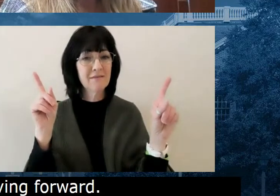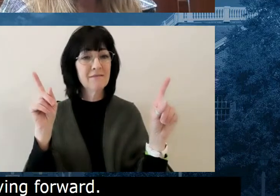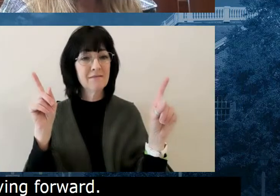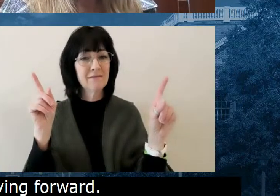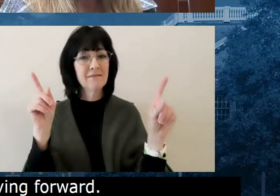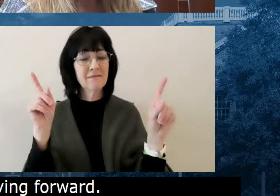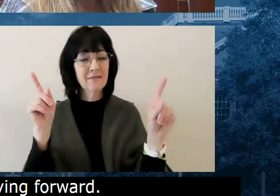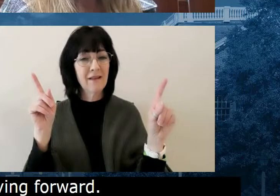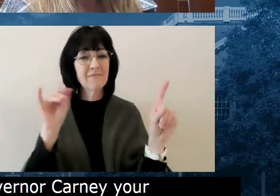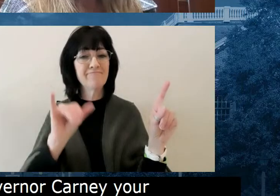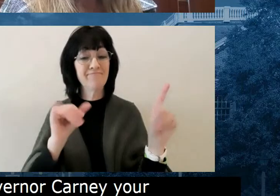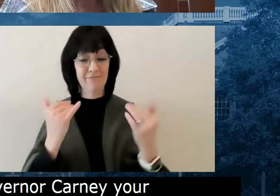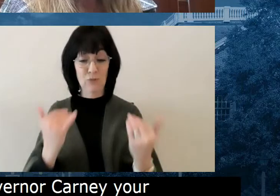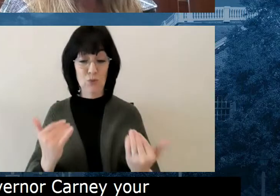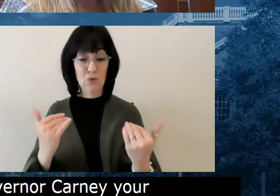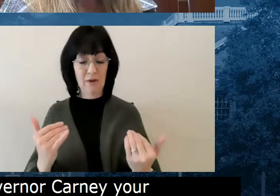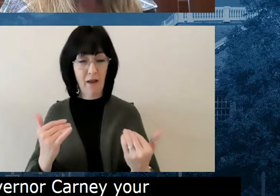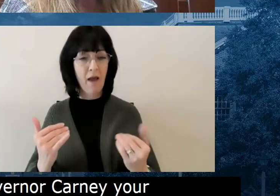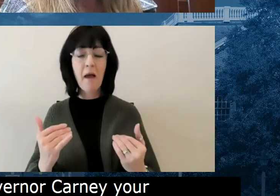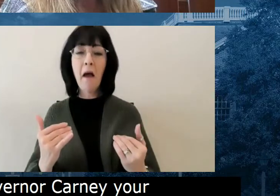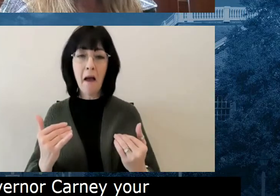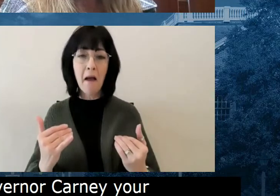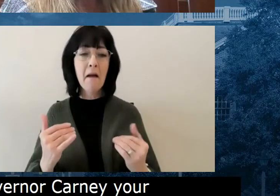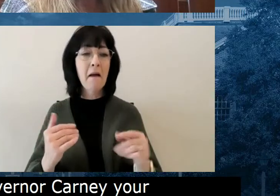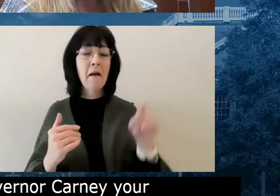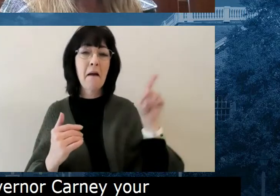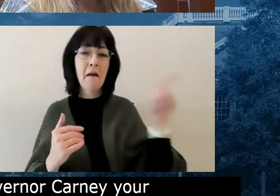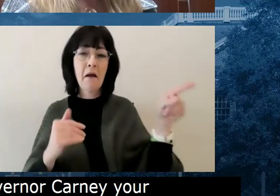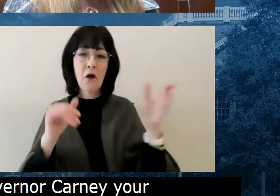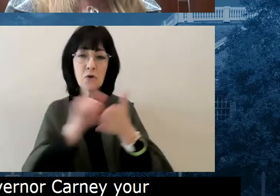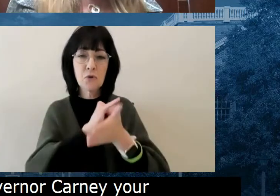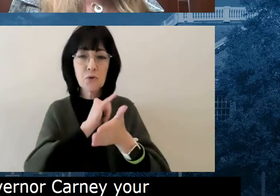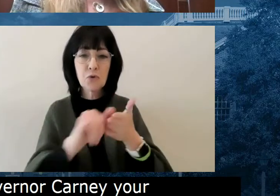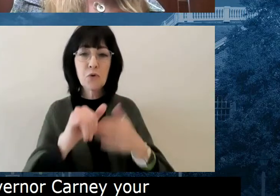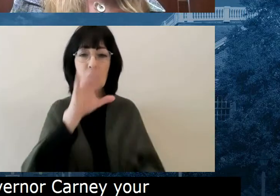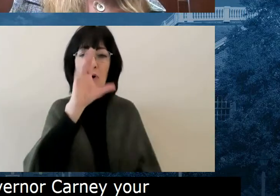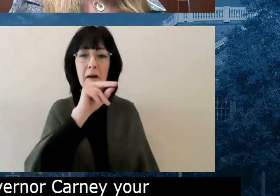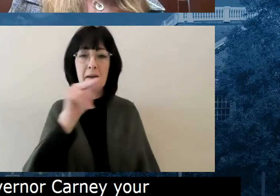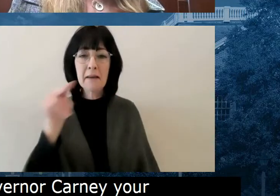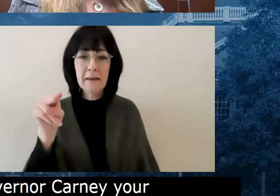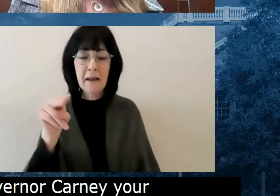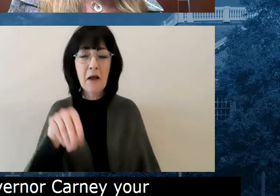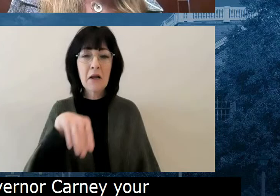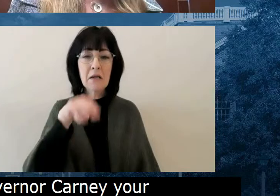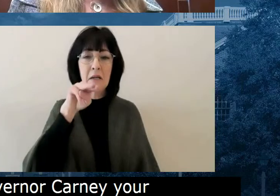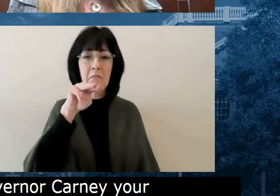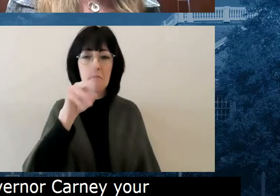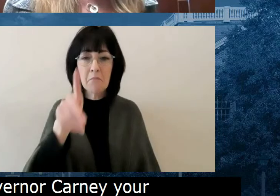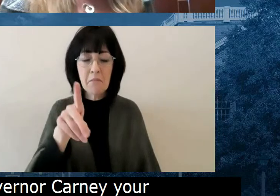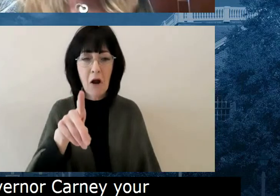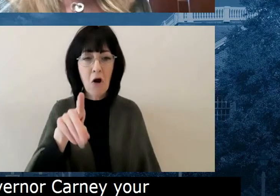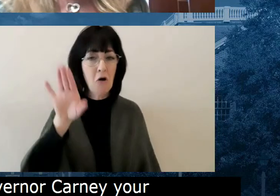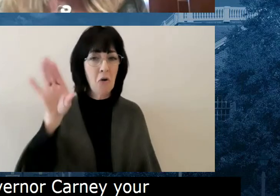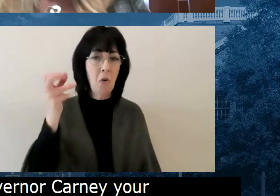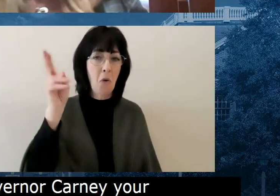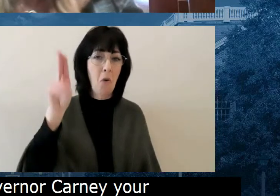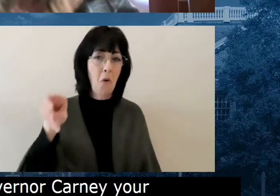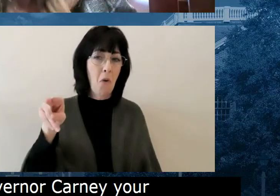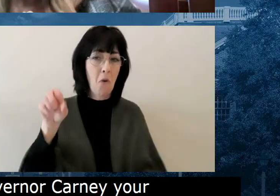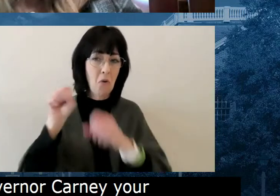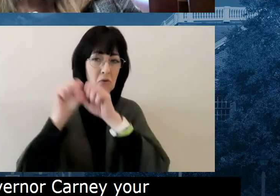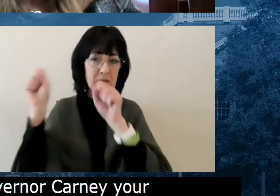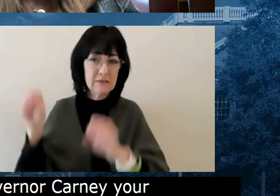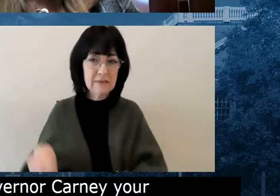New York, New Jersey, Connecticut. Maryland obviously has had its own system for restrictions for a while now,